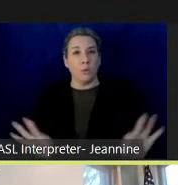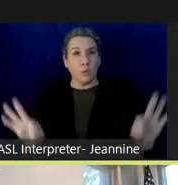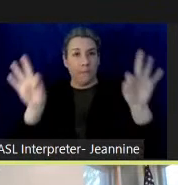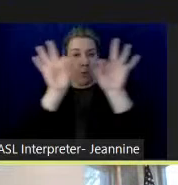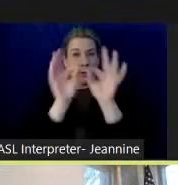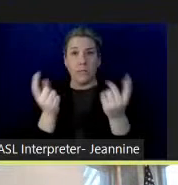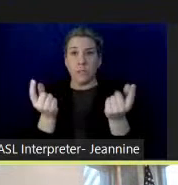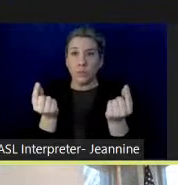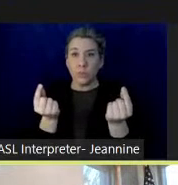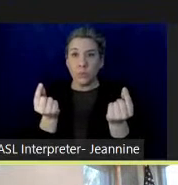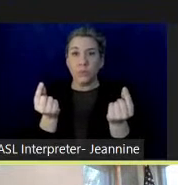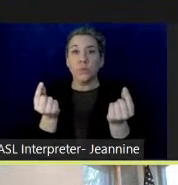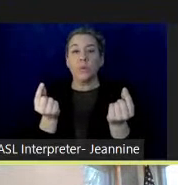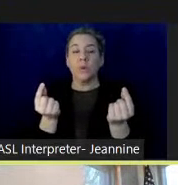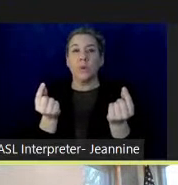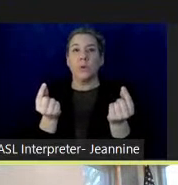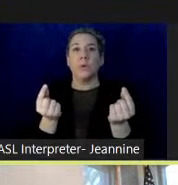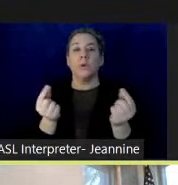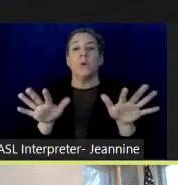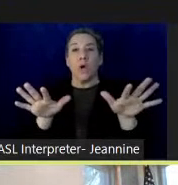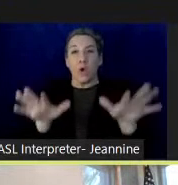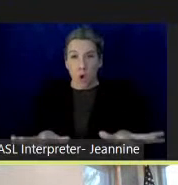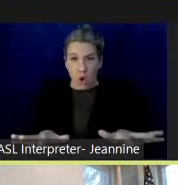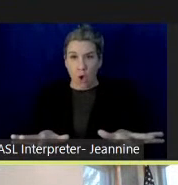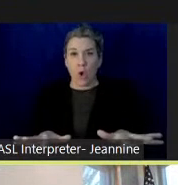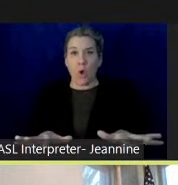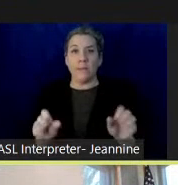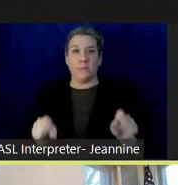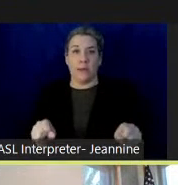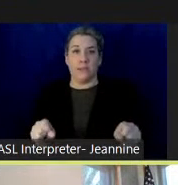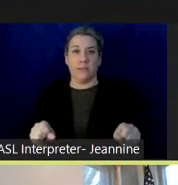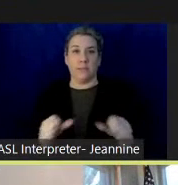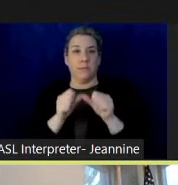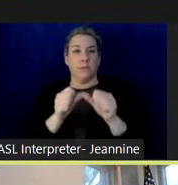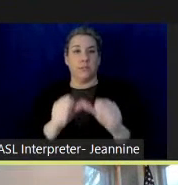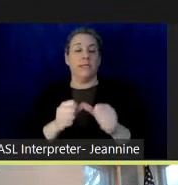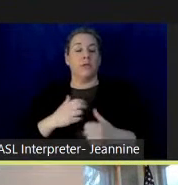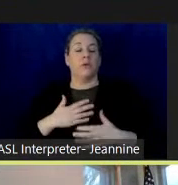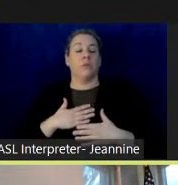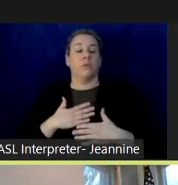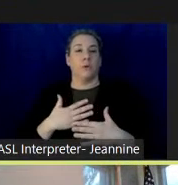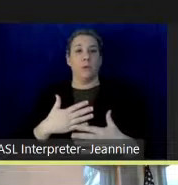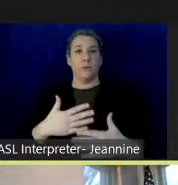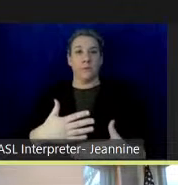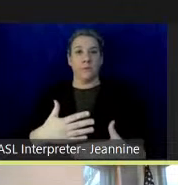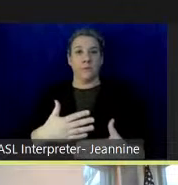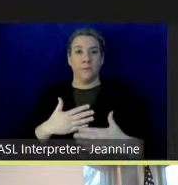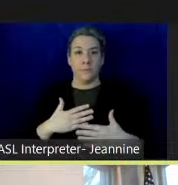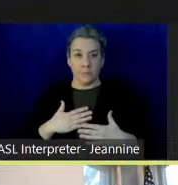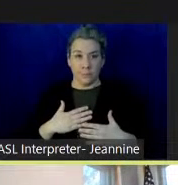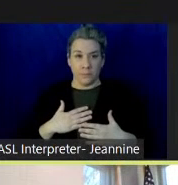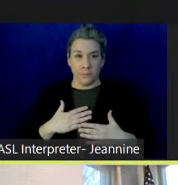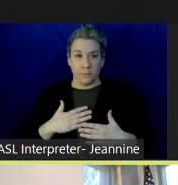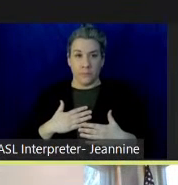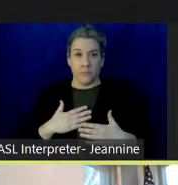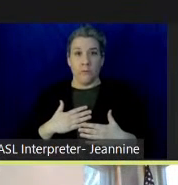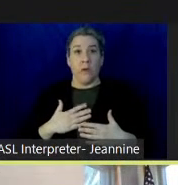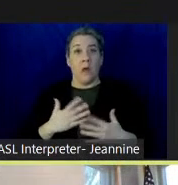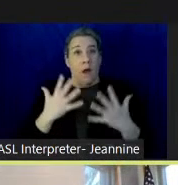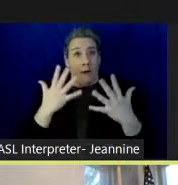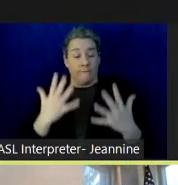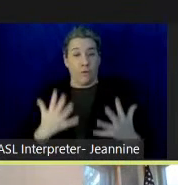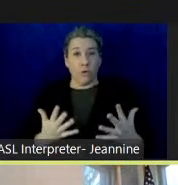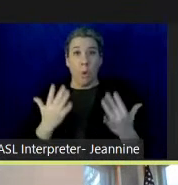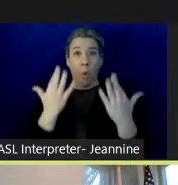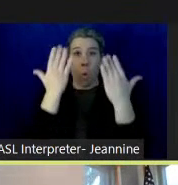do is to stay as calm as possible, okay? Continue to breathe. Unfortunately, if you succumb to the fear and the panic and the